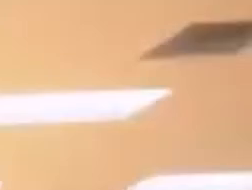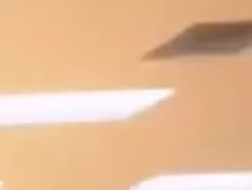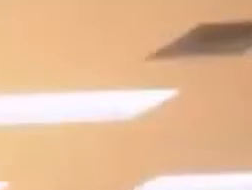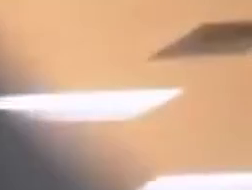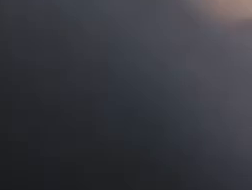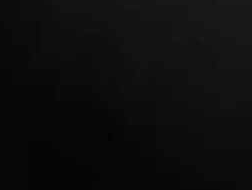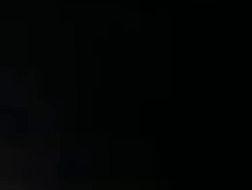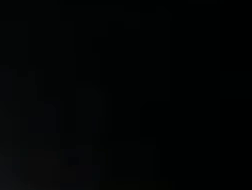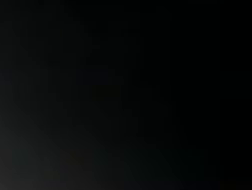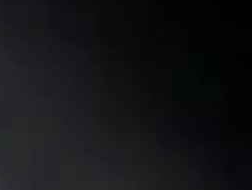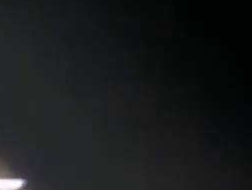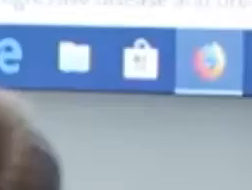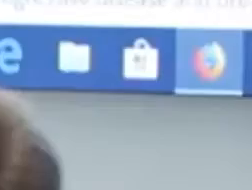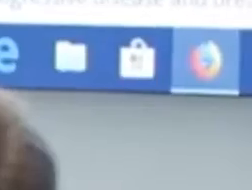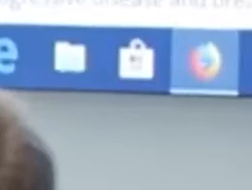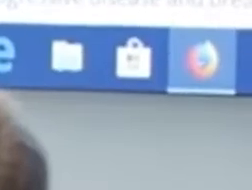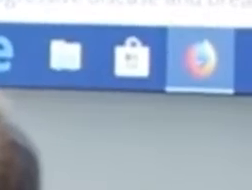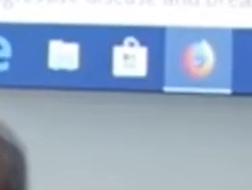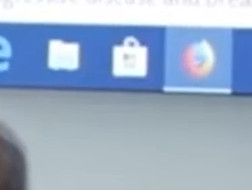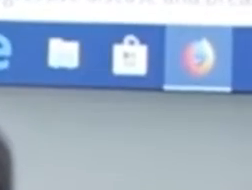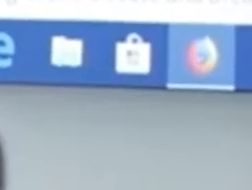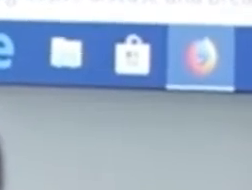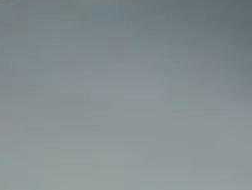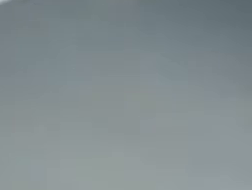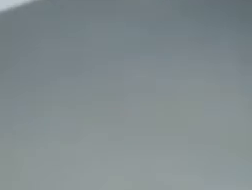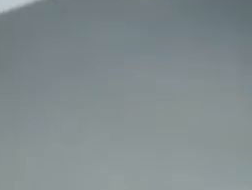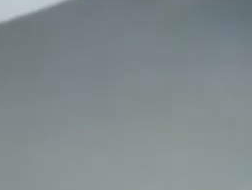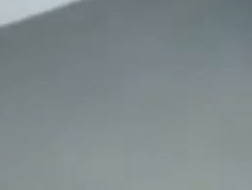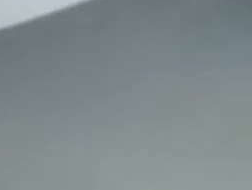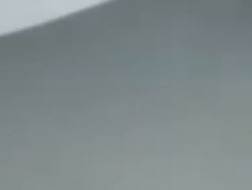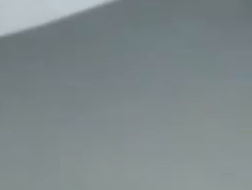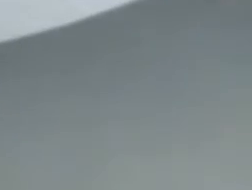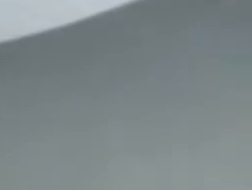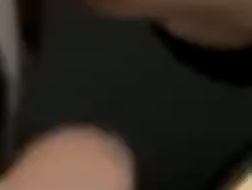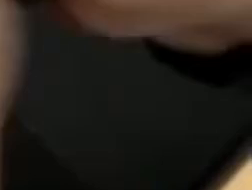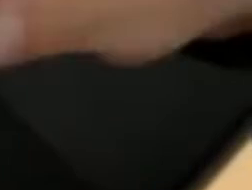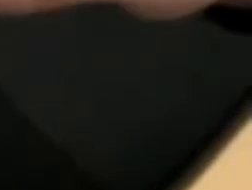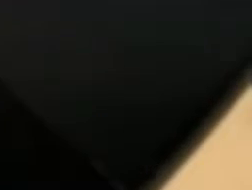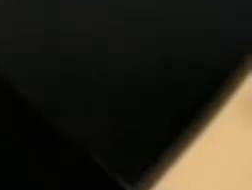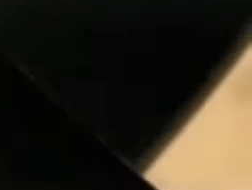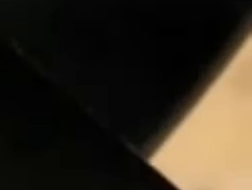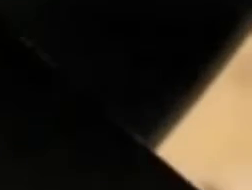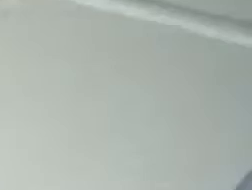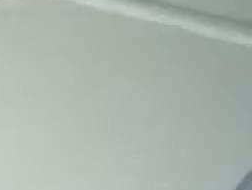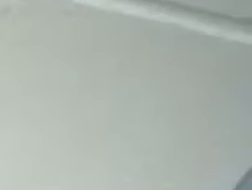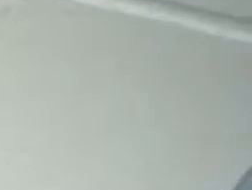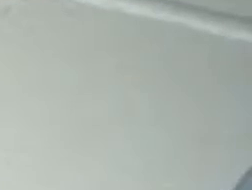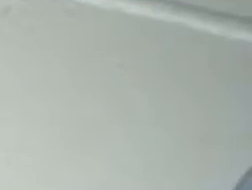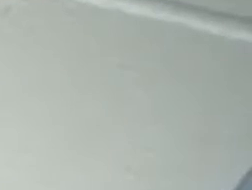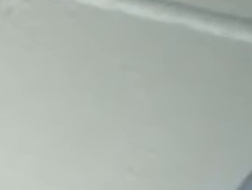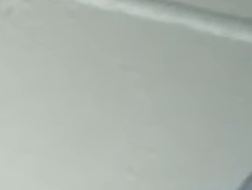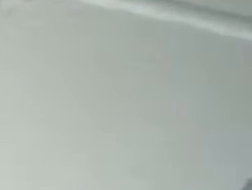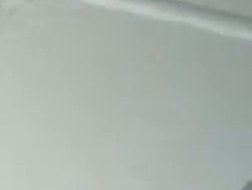and implemented through our CDC-funded National Center on Health, Physical Activity, and Disability. Our